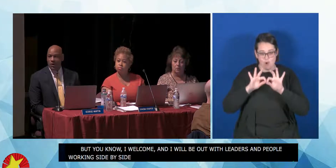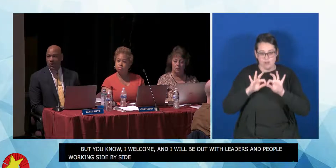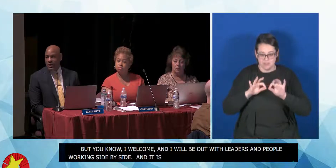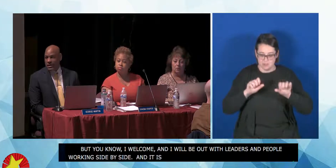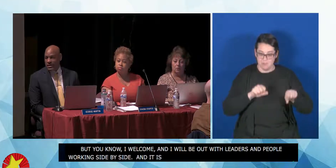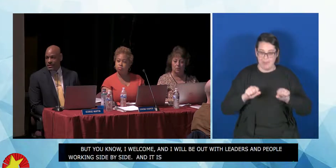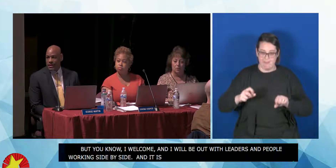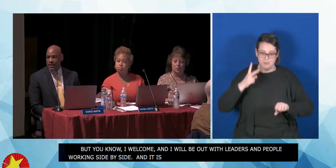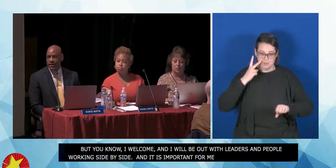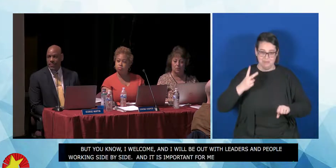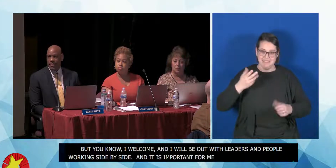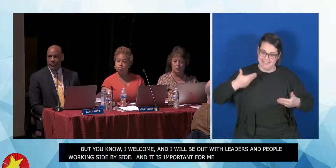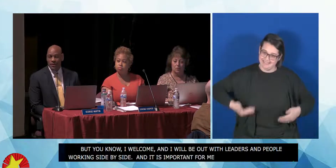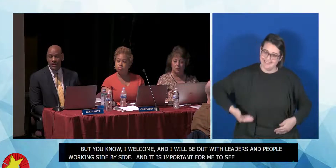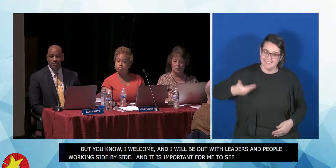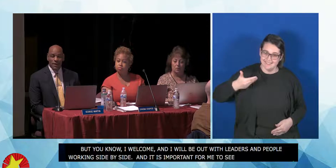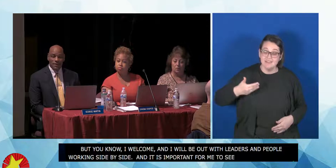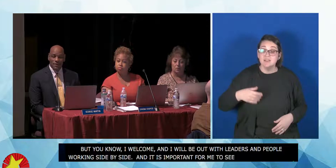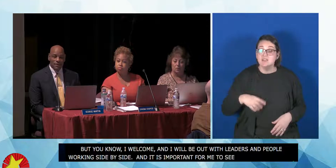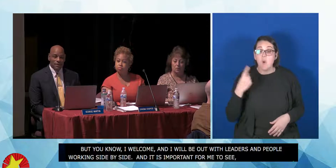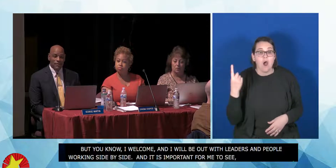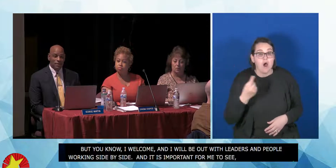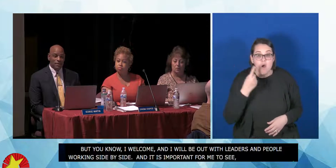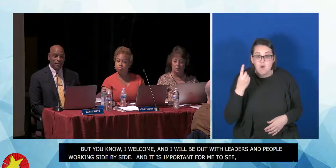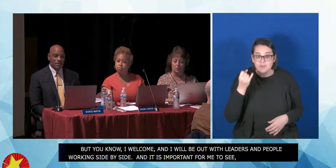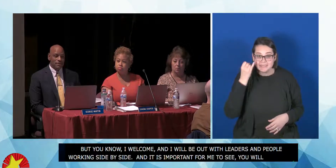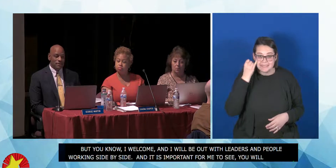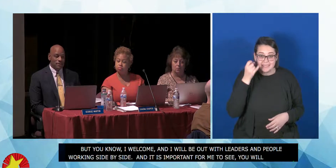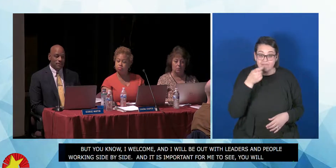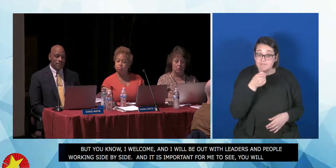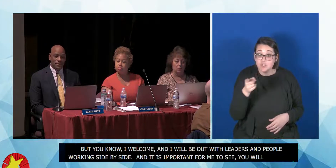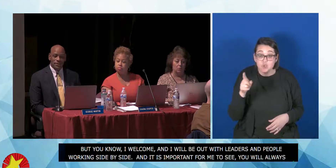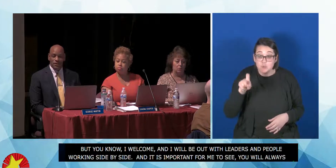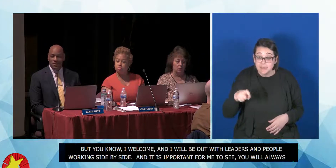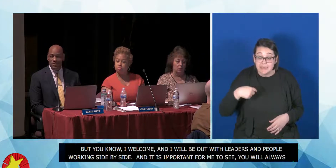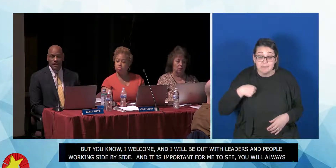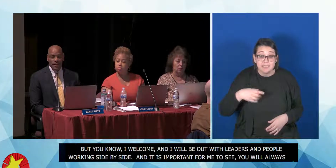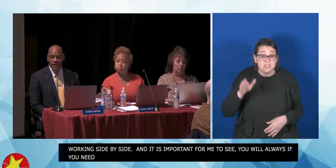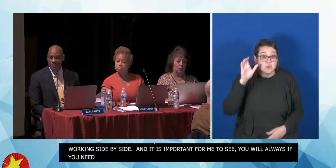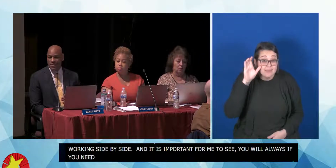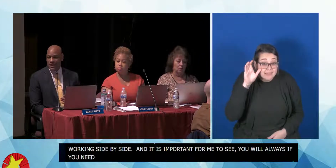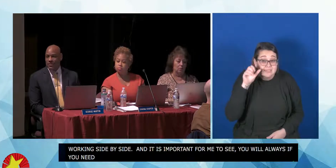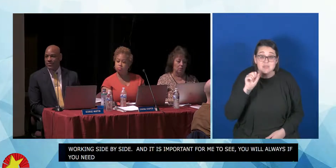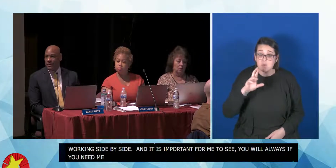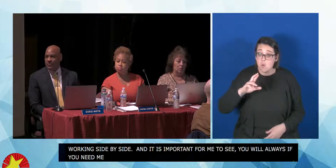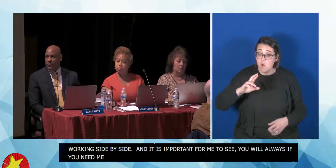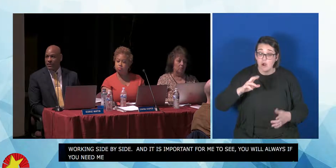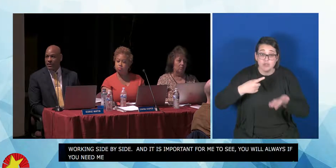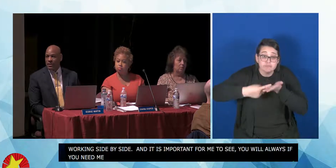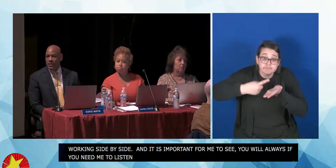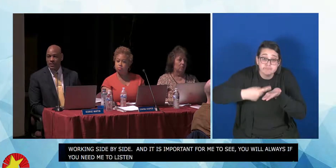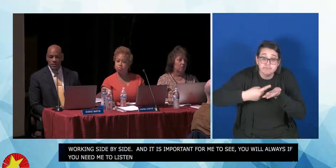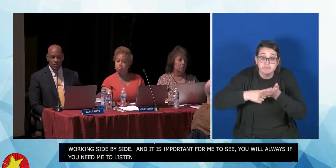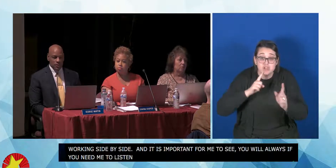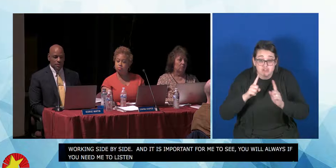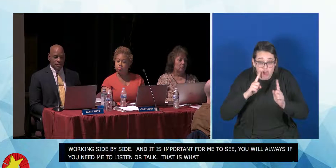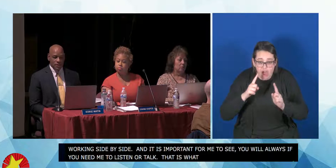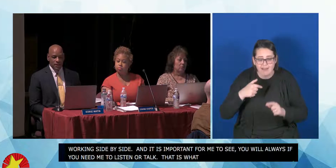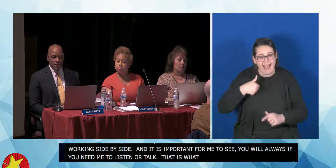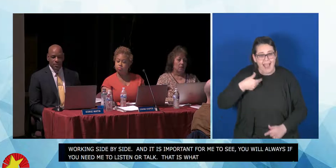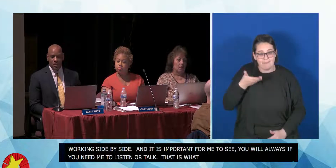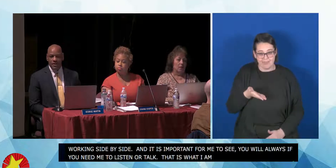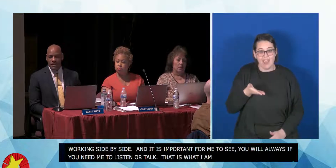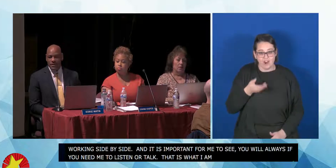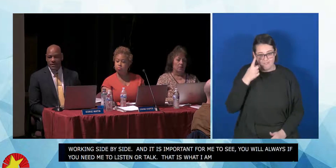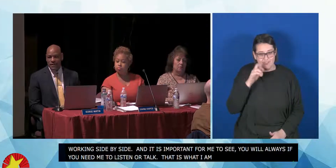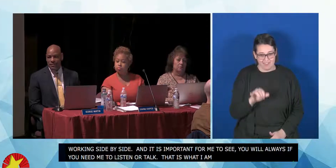will always, if you need me to listen or talk to, that's what I'm there for. So this is